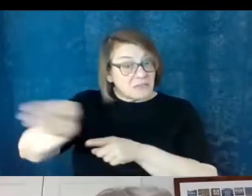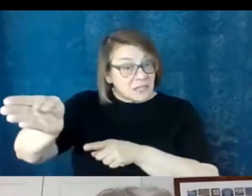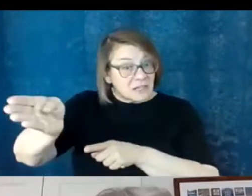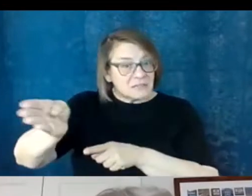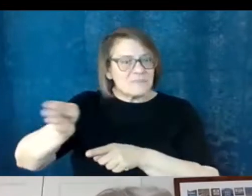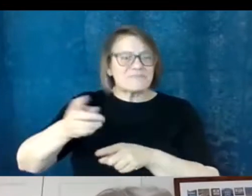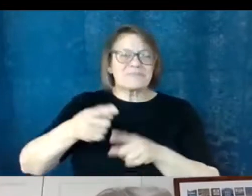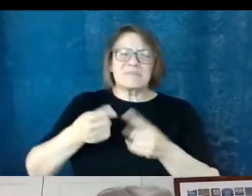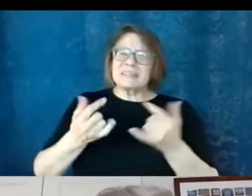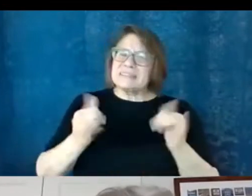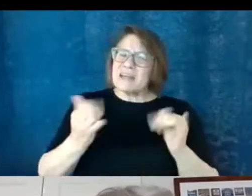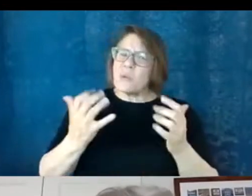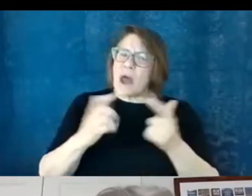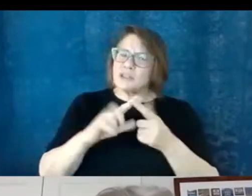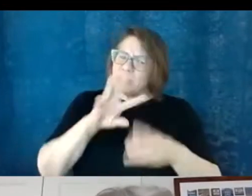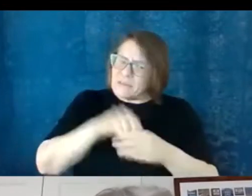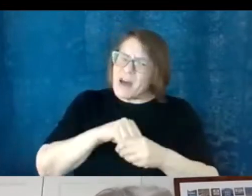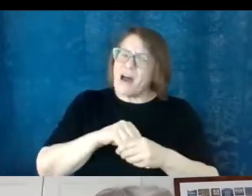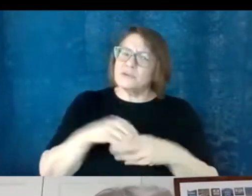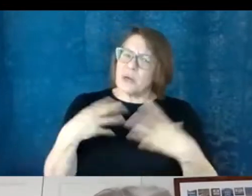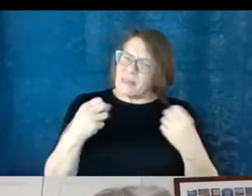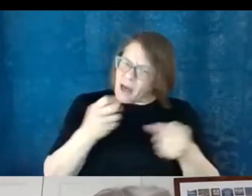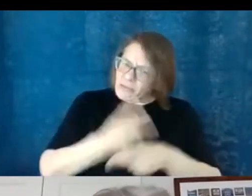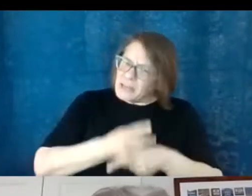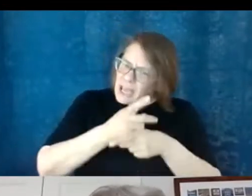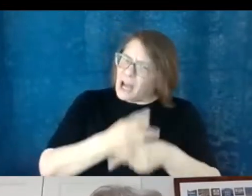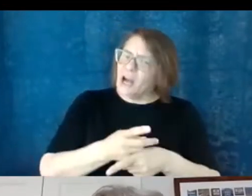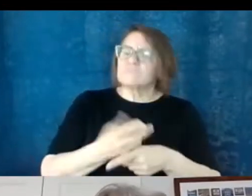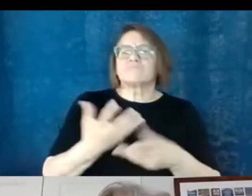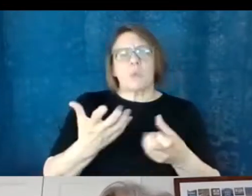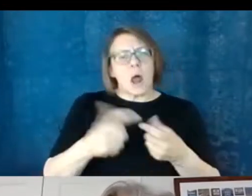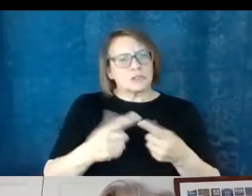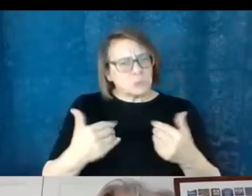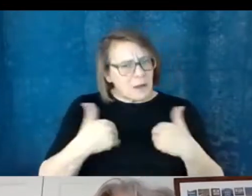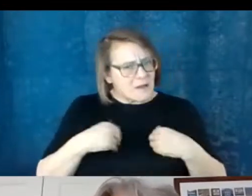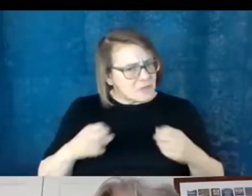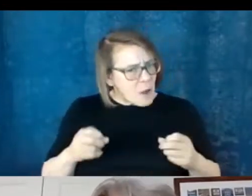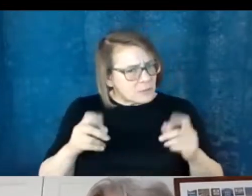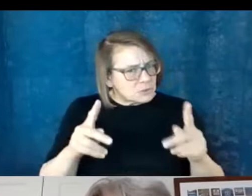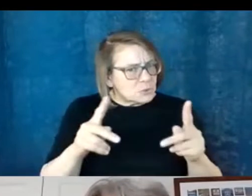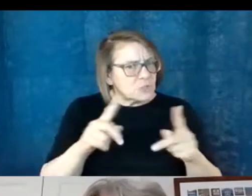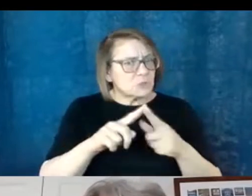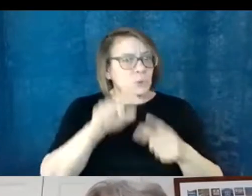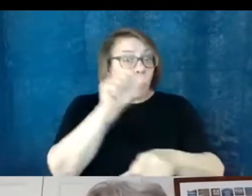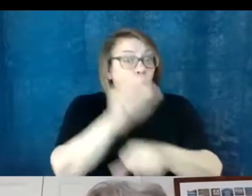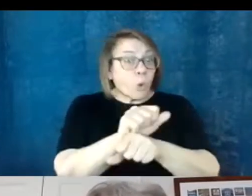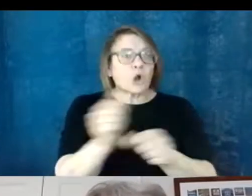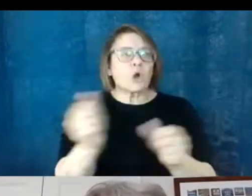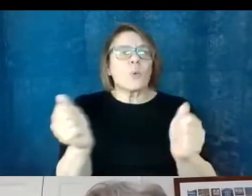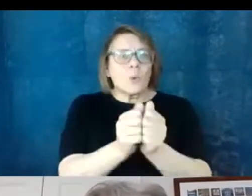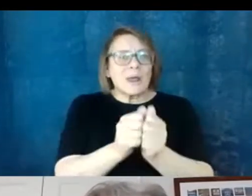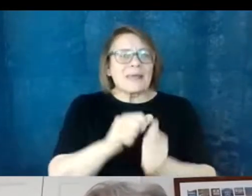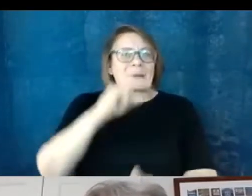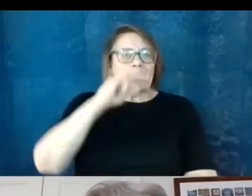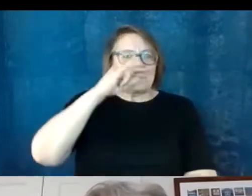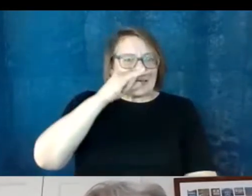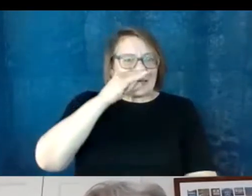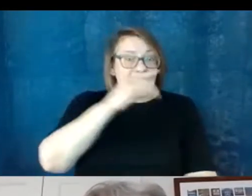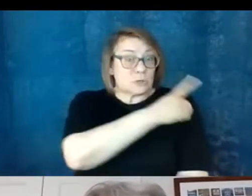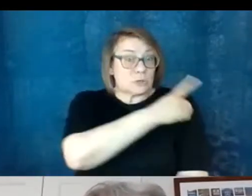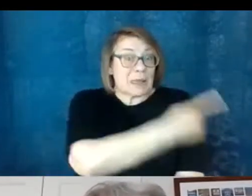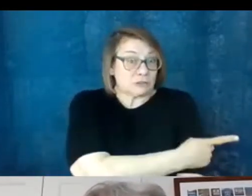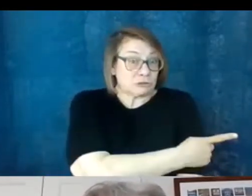I still wanted to be a part of healthcare. I wanted to have the opportunity to work with pediatric patients